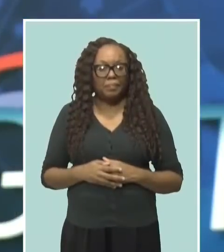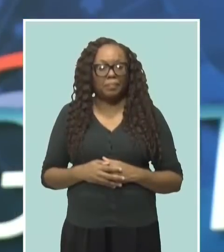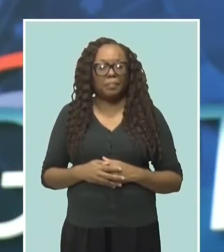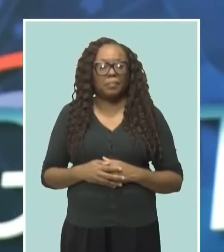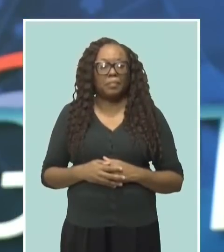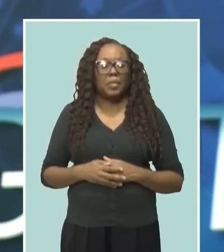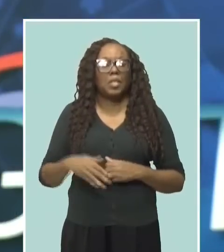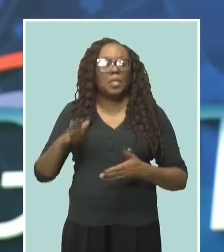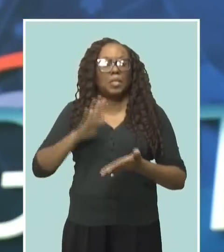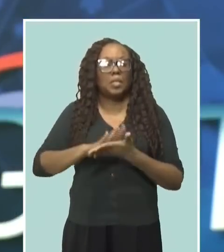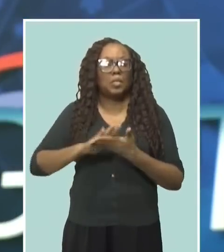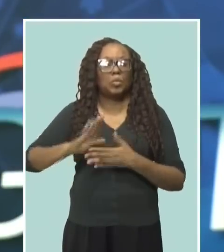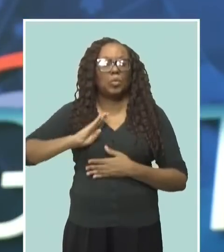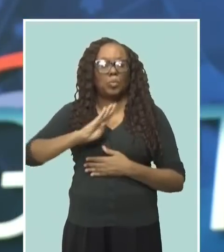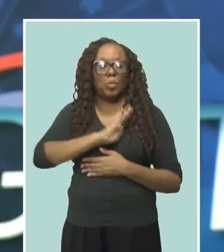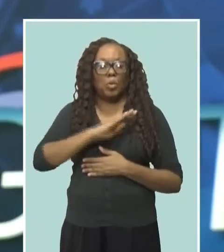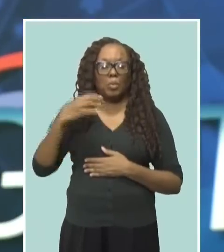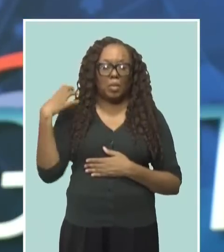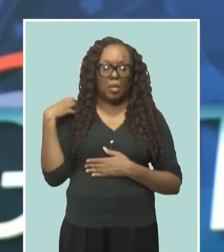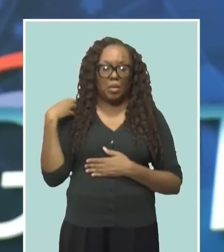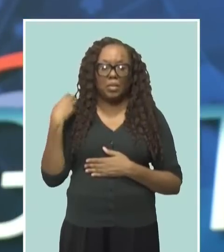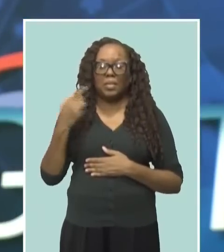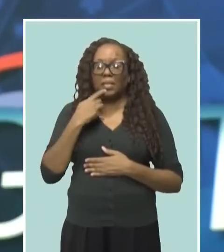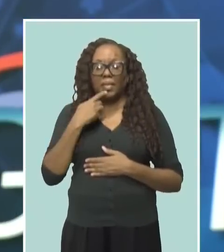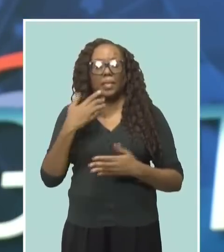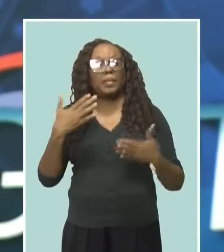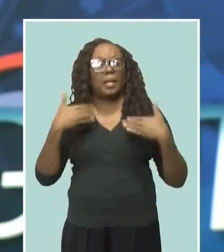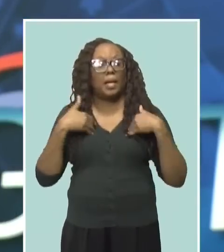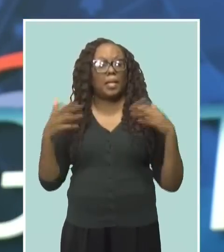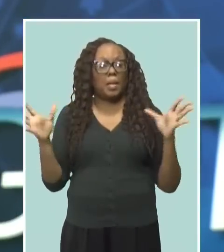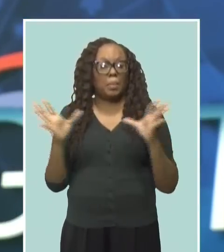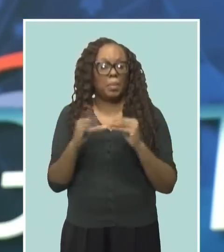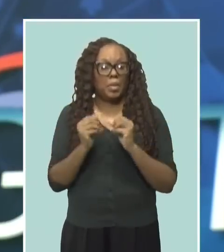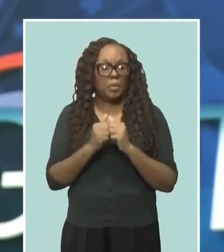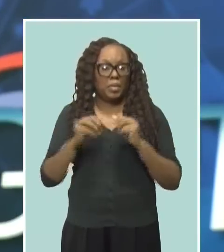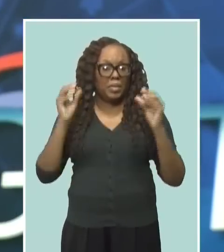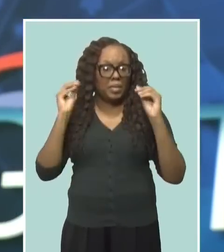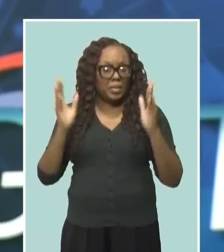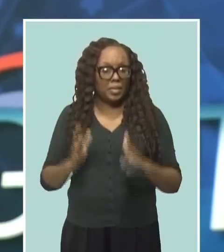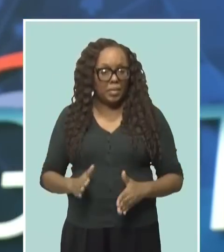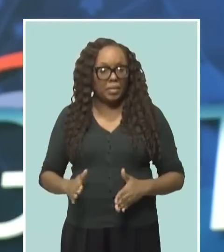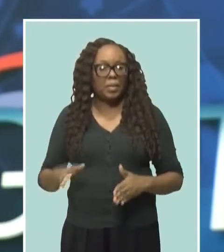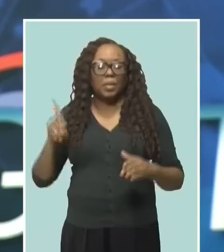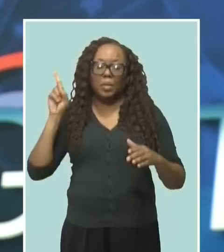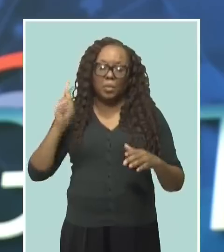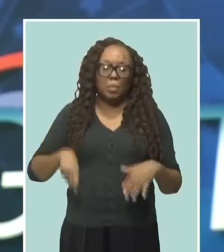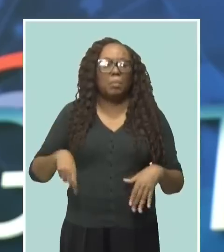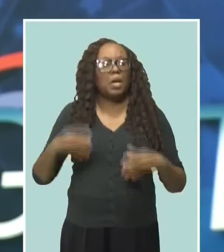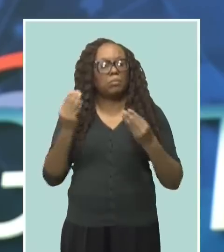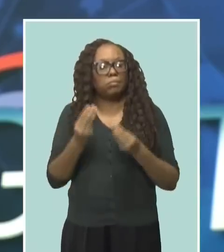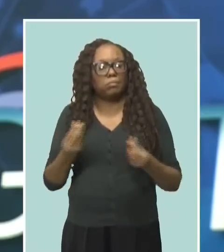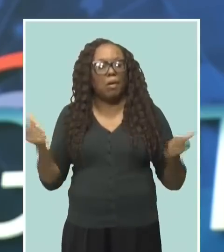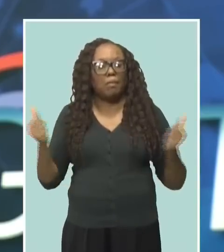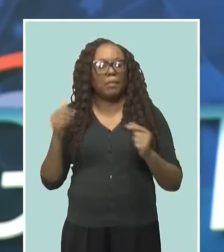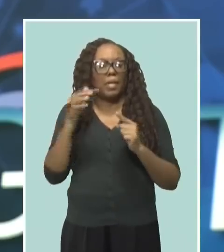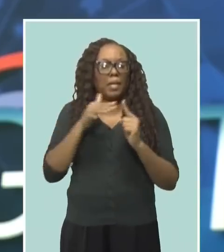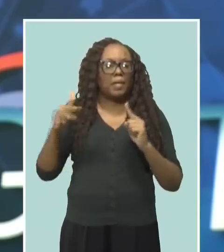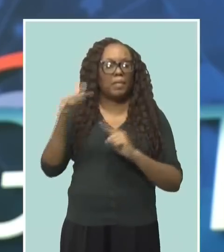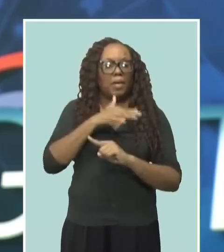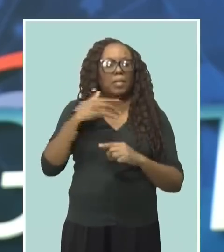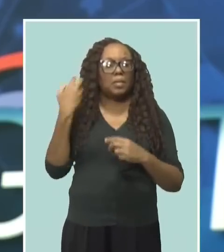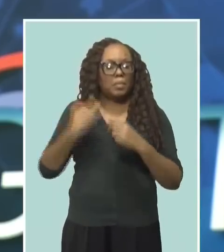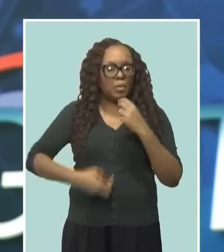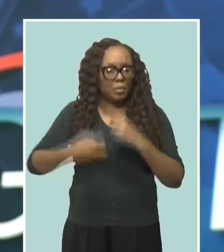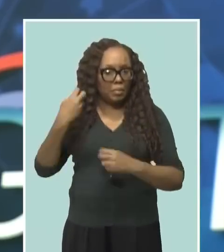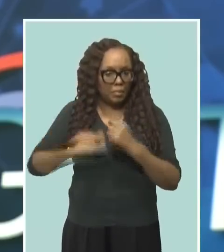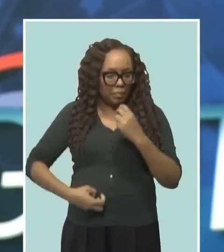Meanwhile, Parkinson's board chairman Ian Stewart says following a meeting with teachers, urgent action will be taken to resolve the environmental